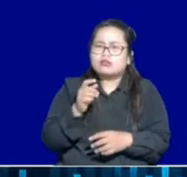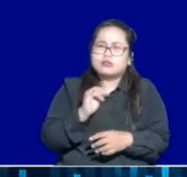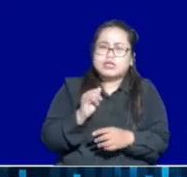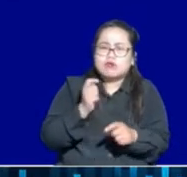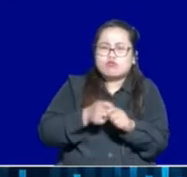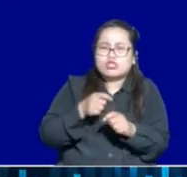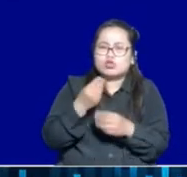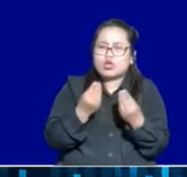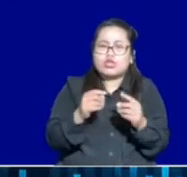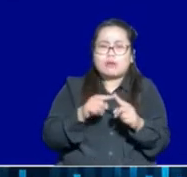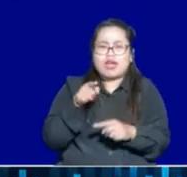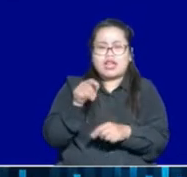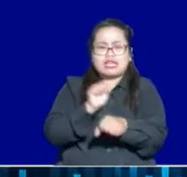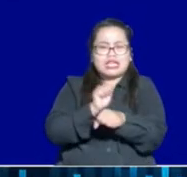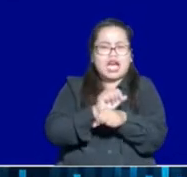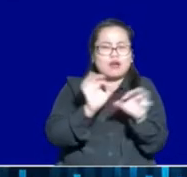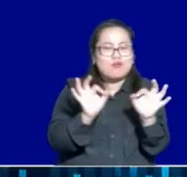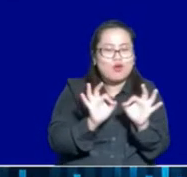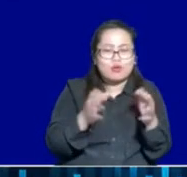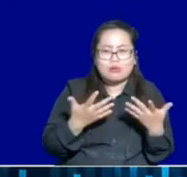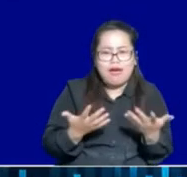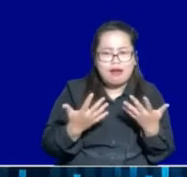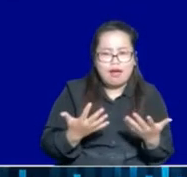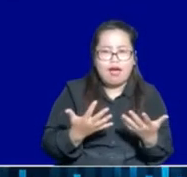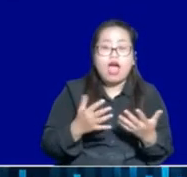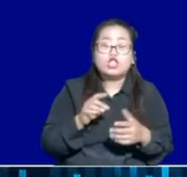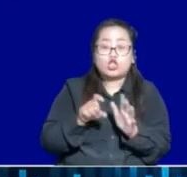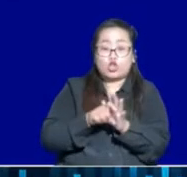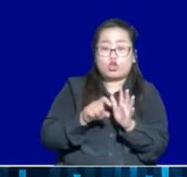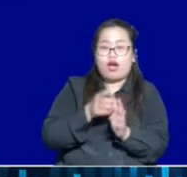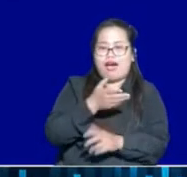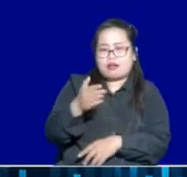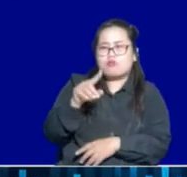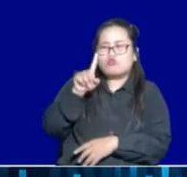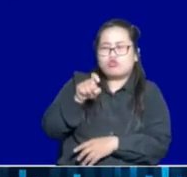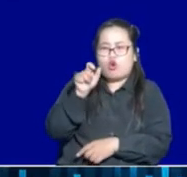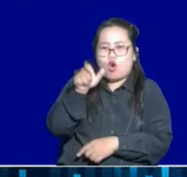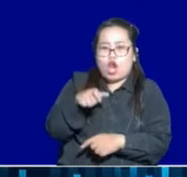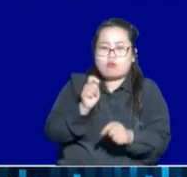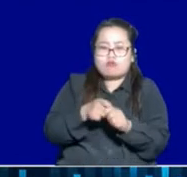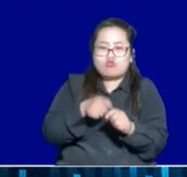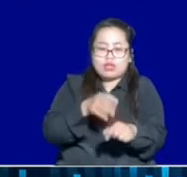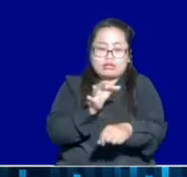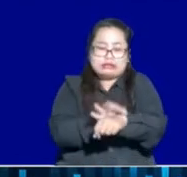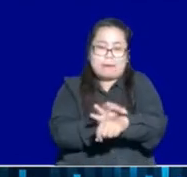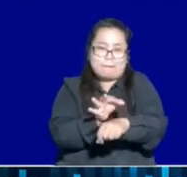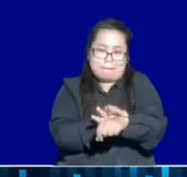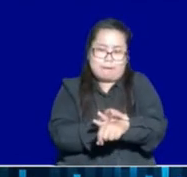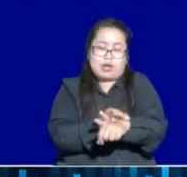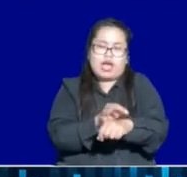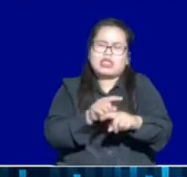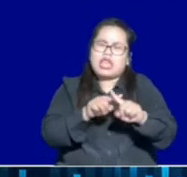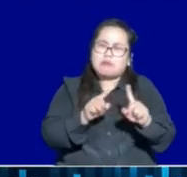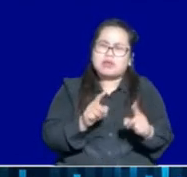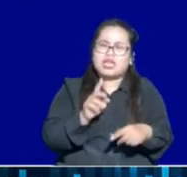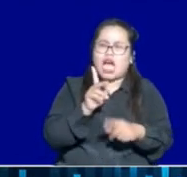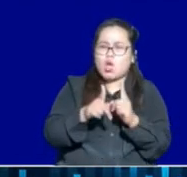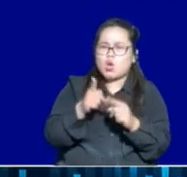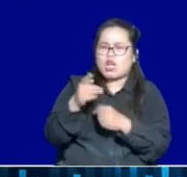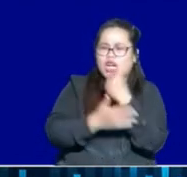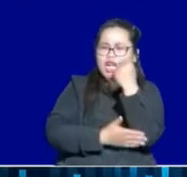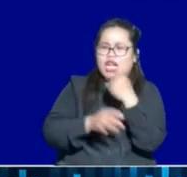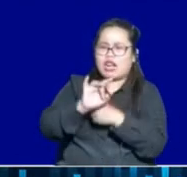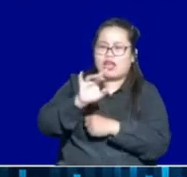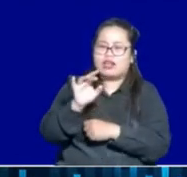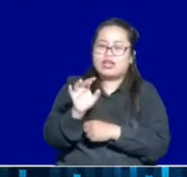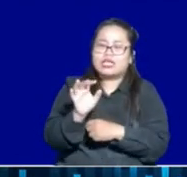need watchmakers to make watches. But how a person can become a watchmaker in a country that doesn't make watches? So the question is, how is